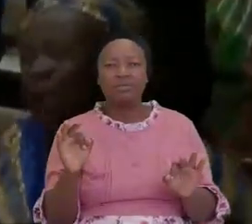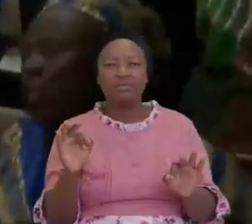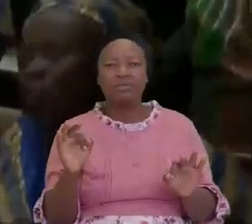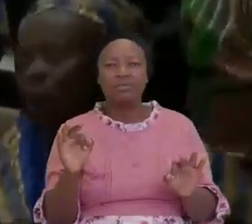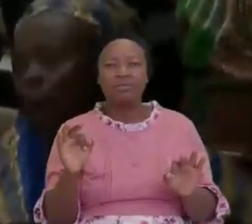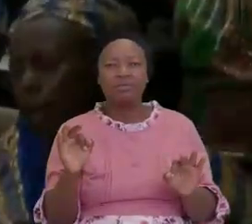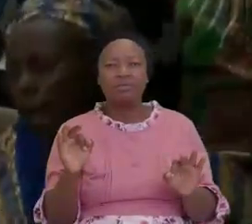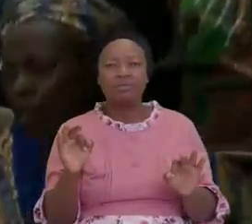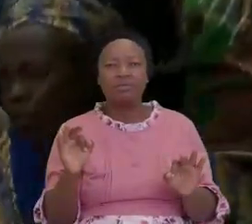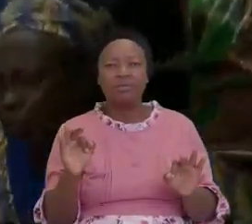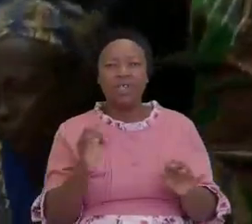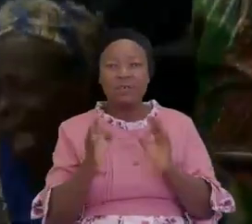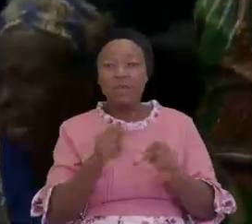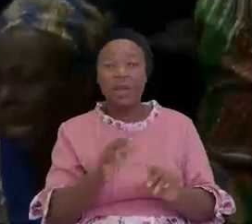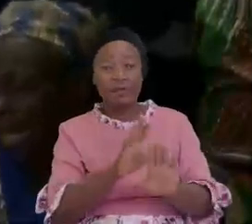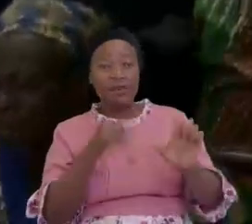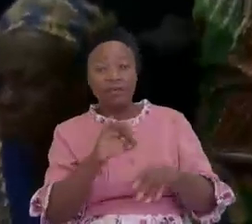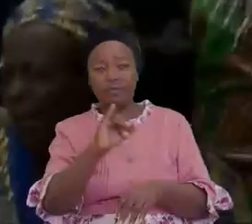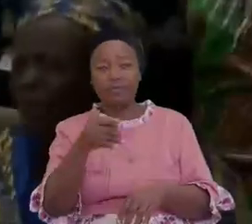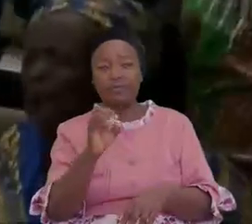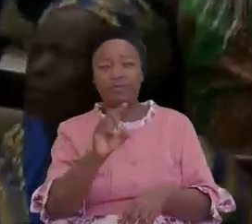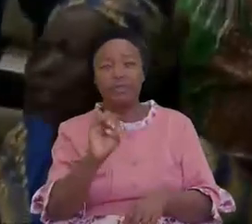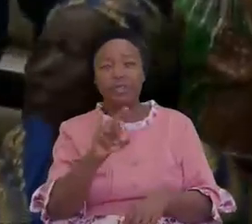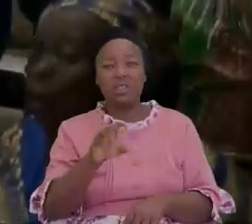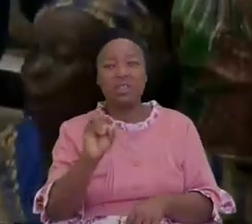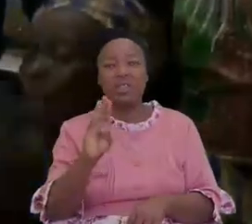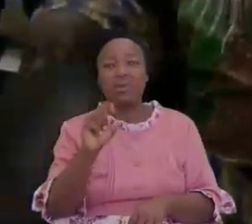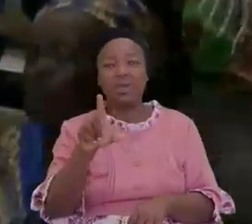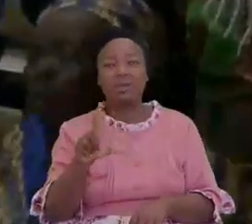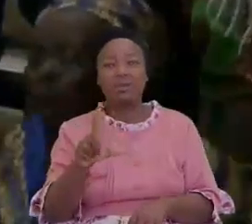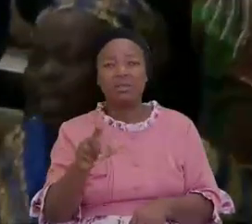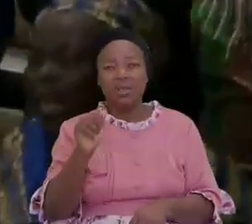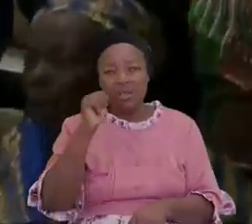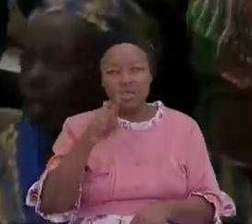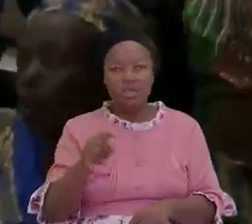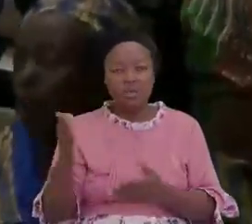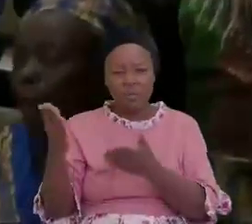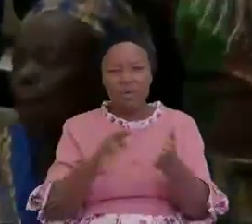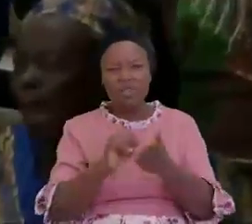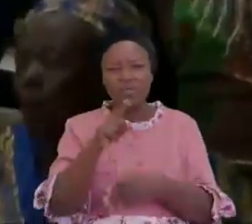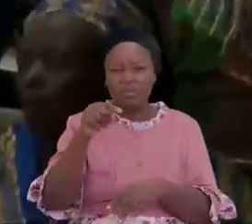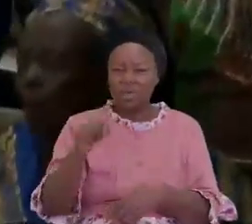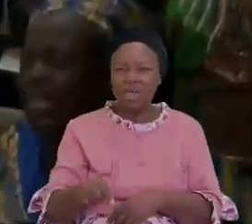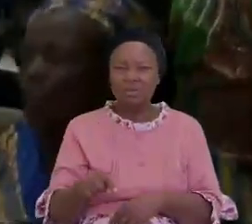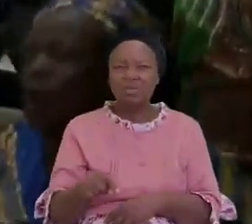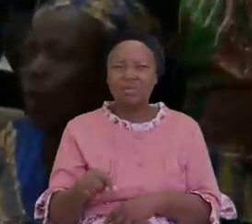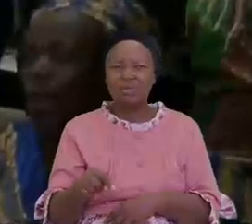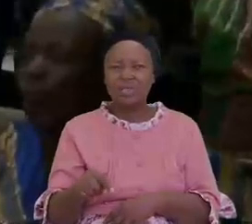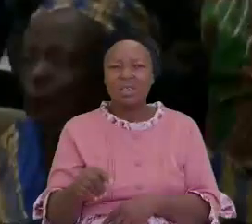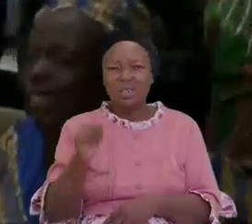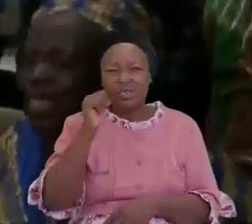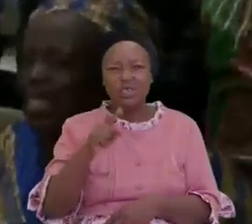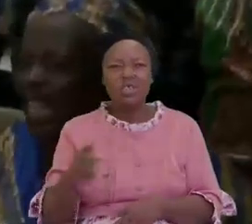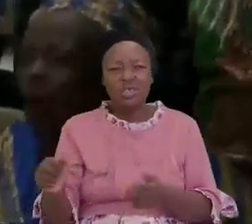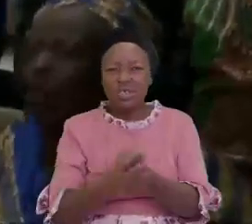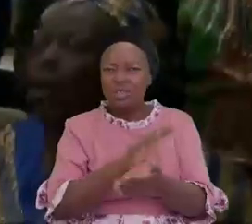If you are afraid of Jezebel, she brought that one down. She brought that